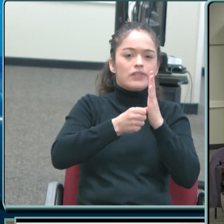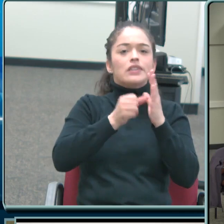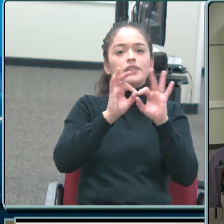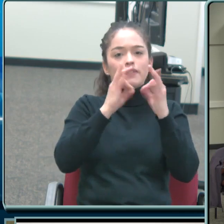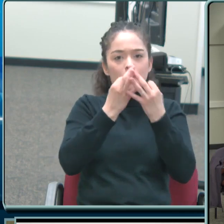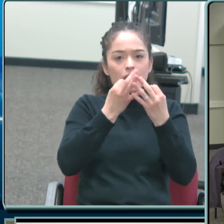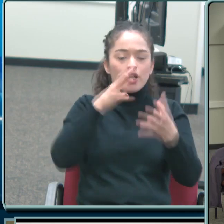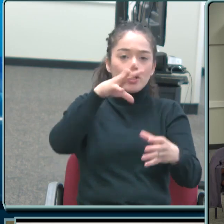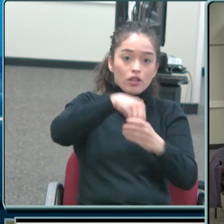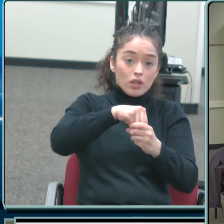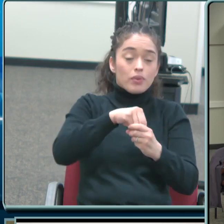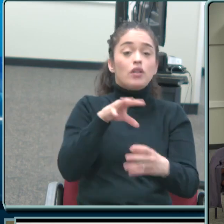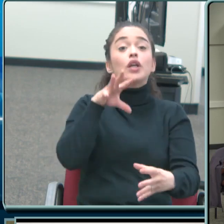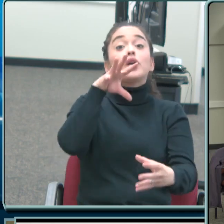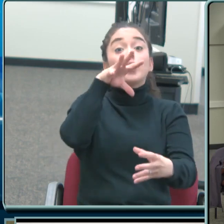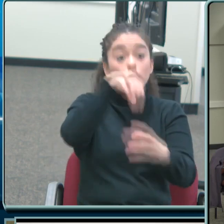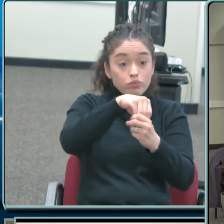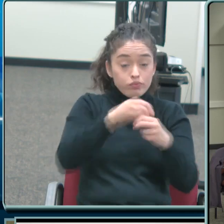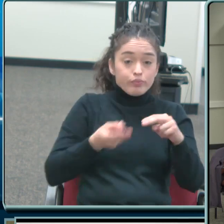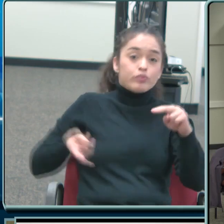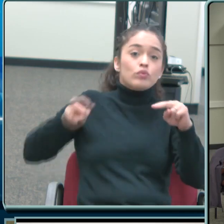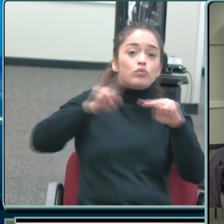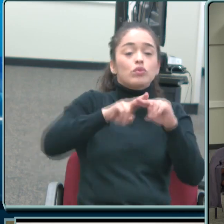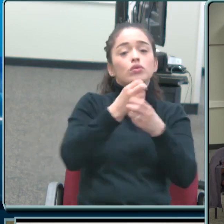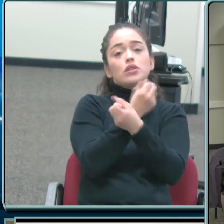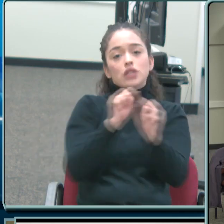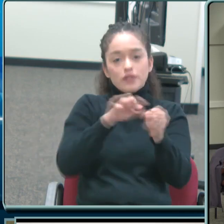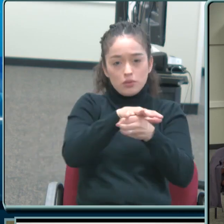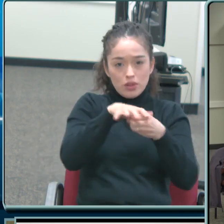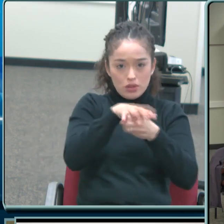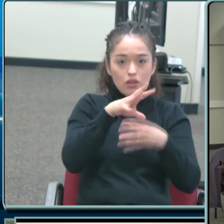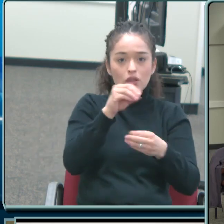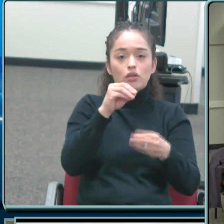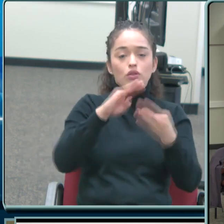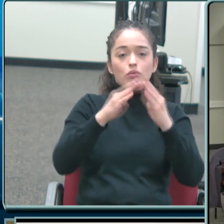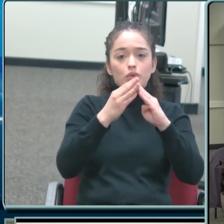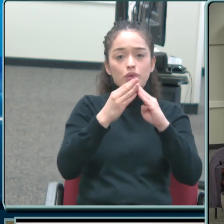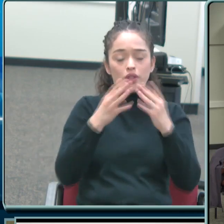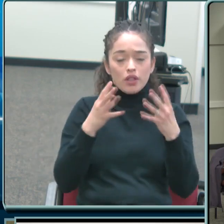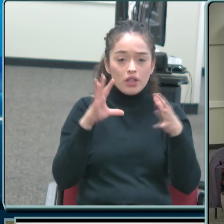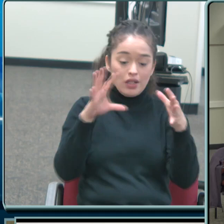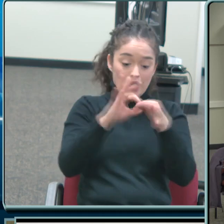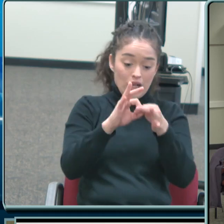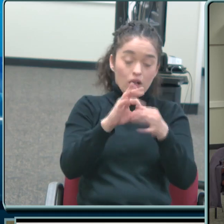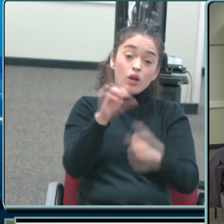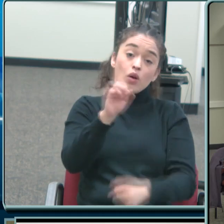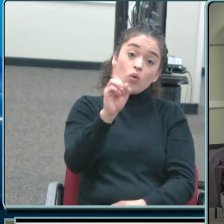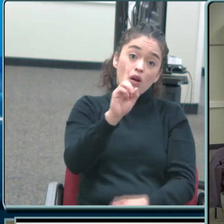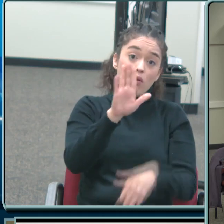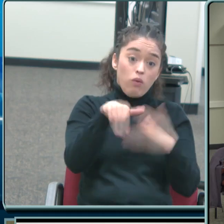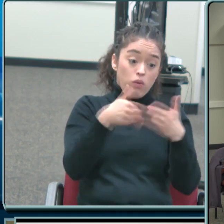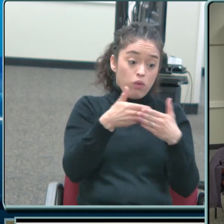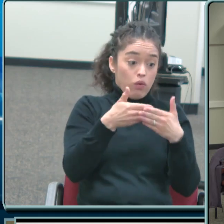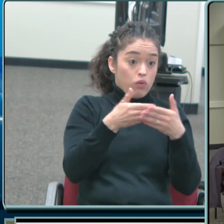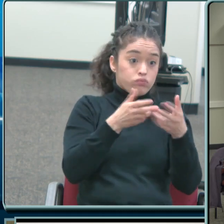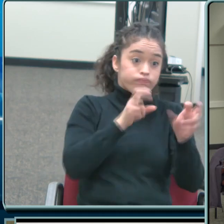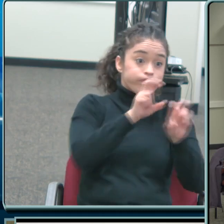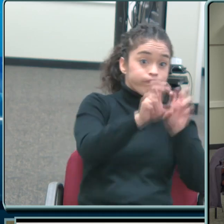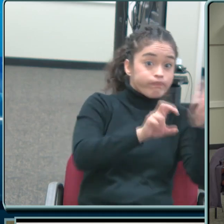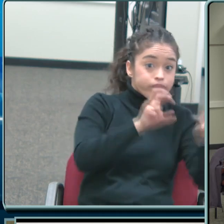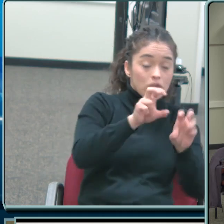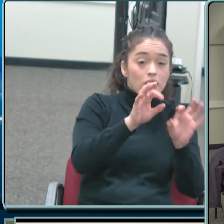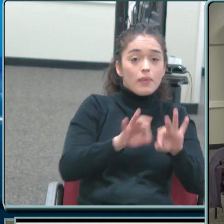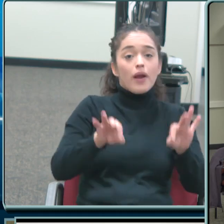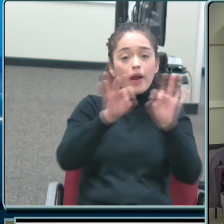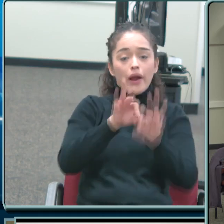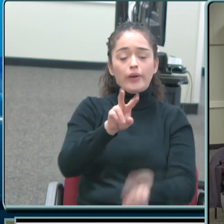engagement, and increase access to safe spaces and community connectedness. And whereas funding for the Colorado Trust Culmination Grant in the amount